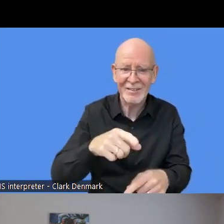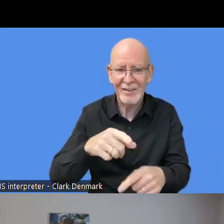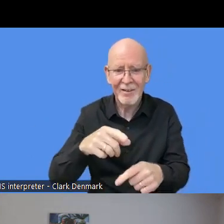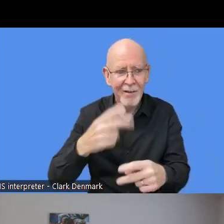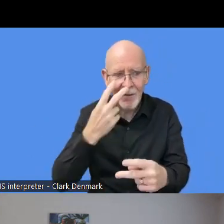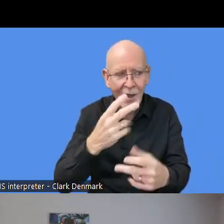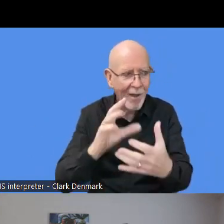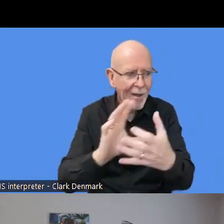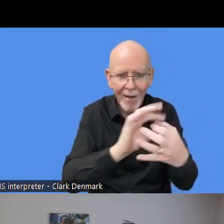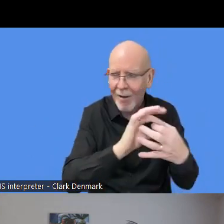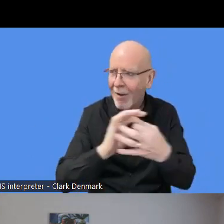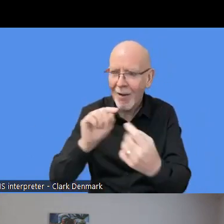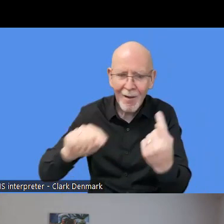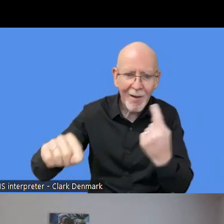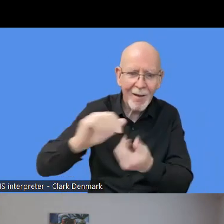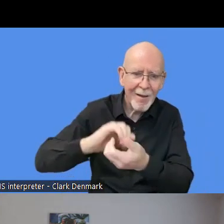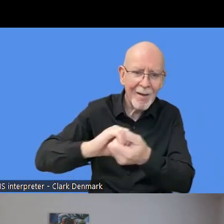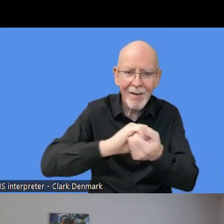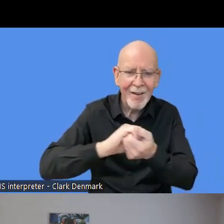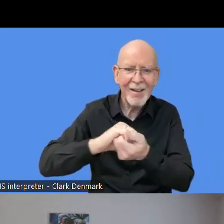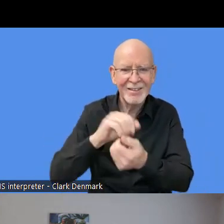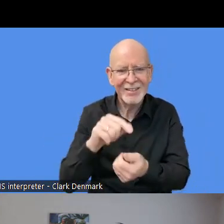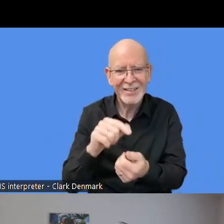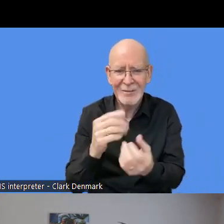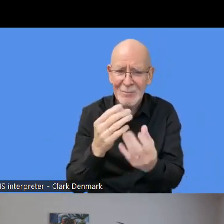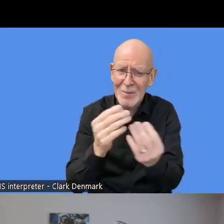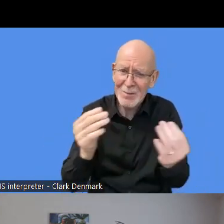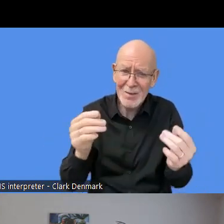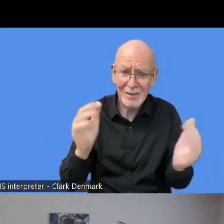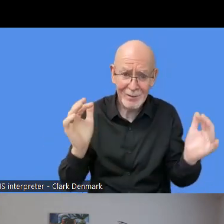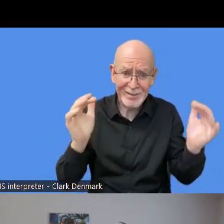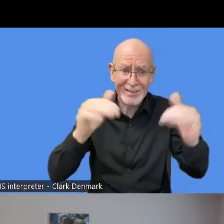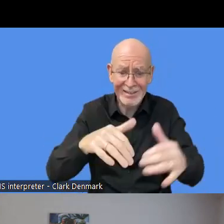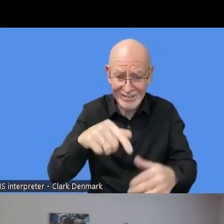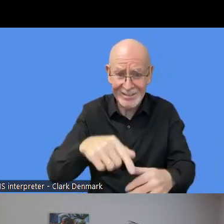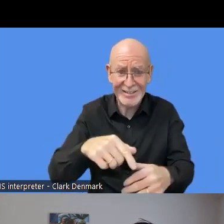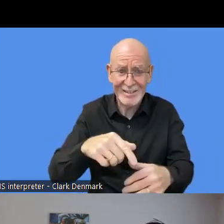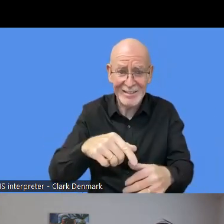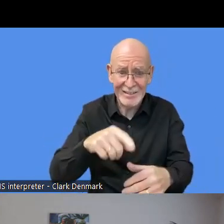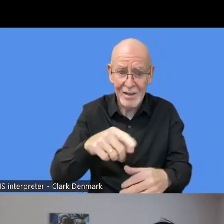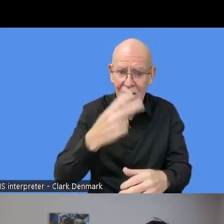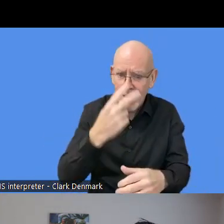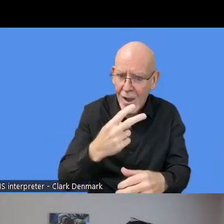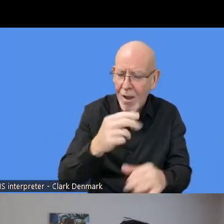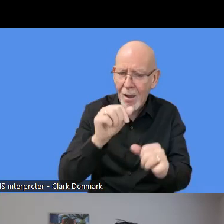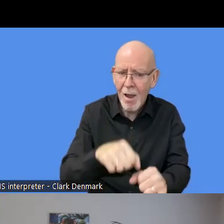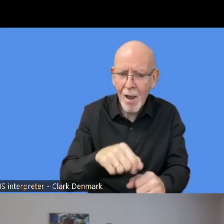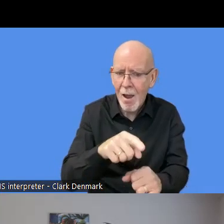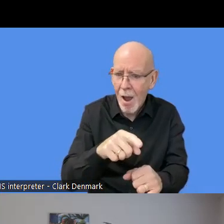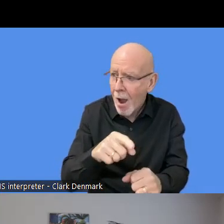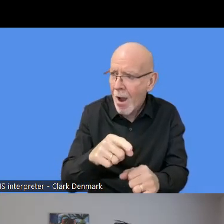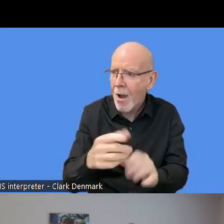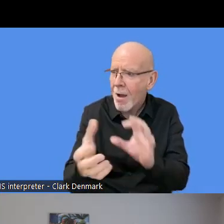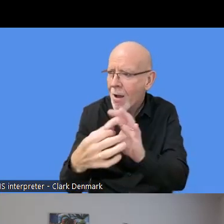create partnerships, move things forwards, have people that can support you as